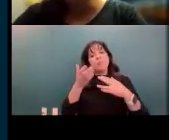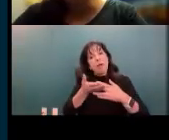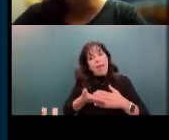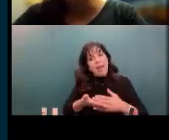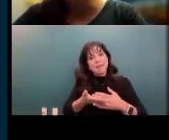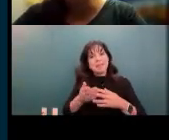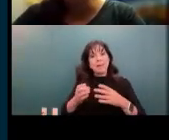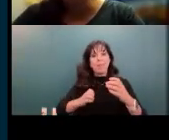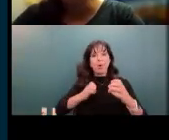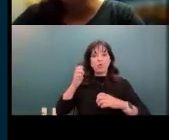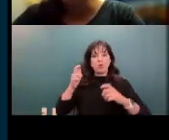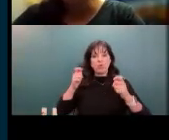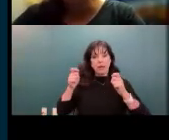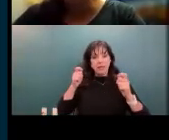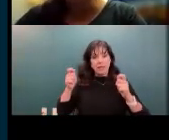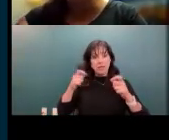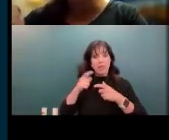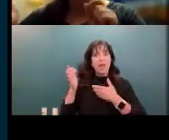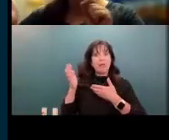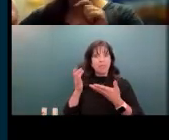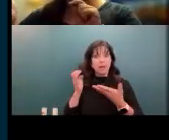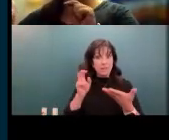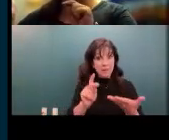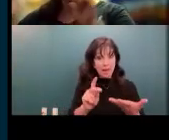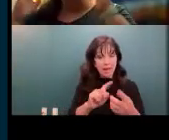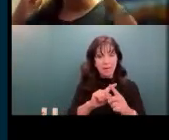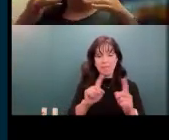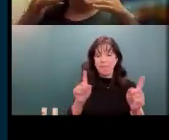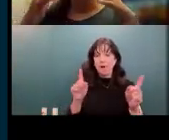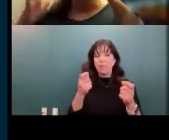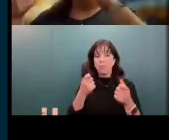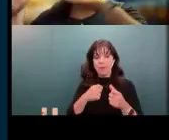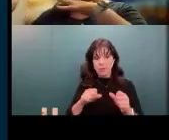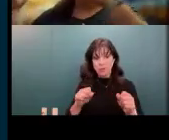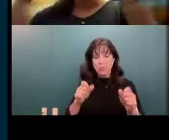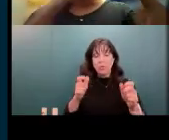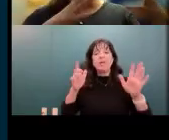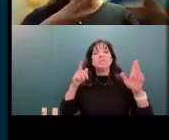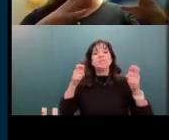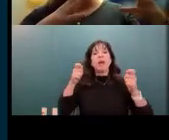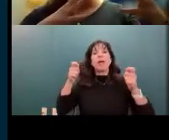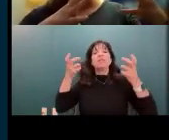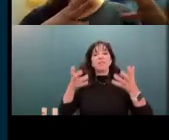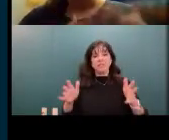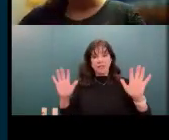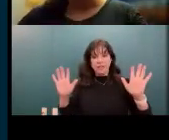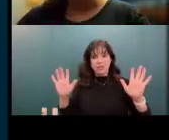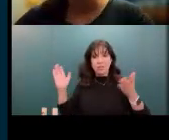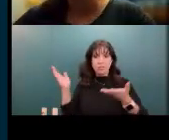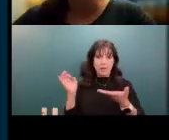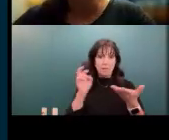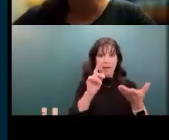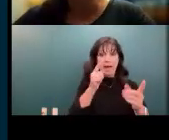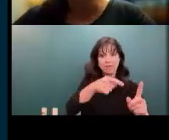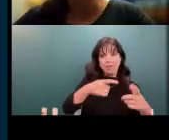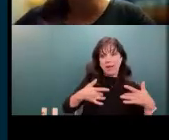emotional regulation and then bringing him back. But once he's regulated and we try to bring him back to the